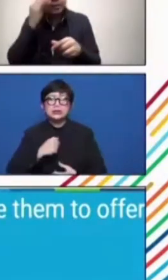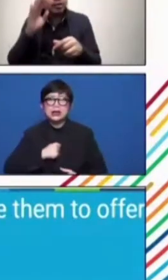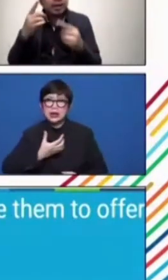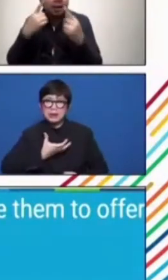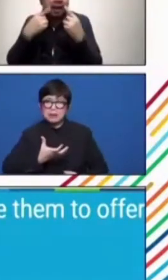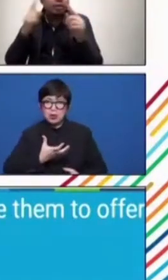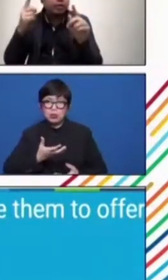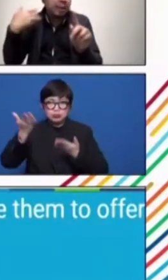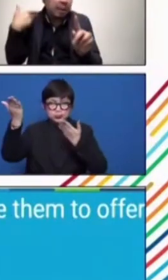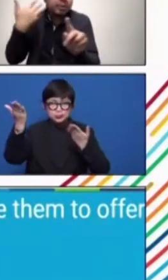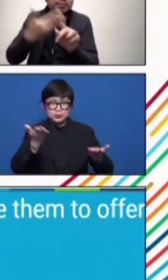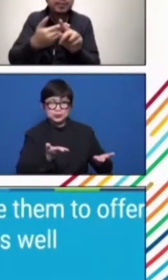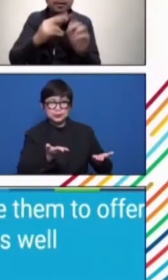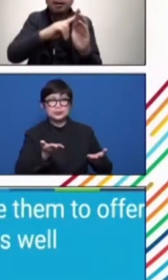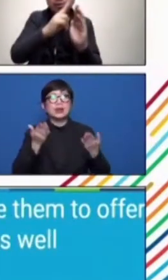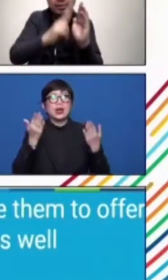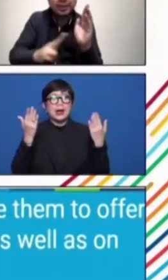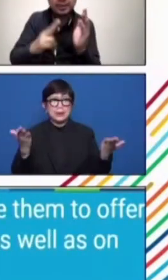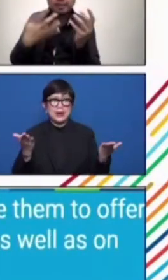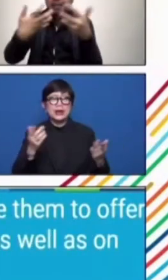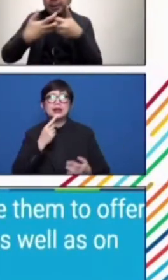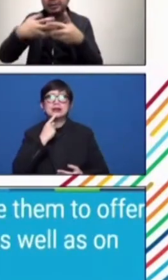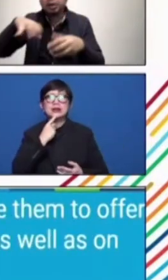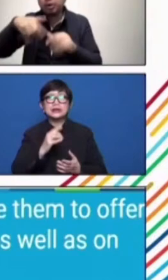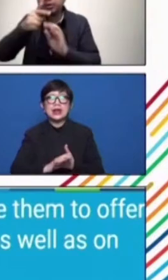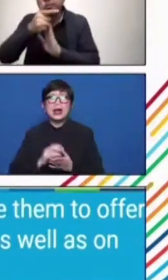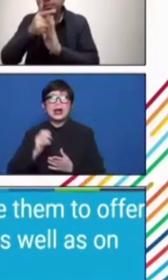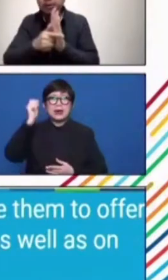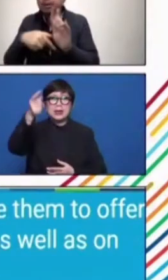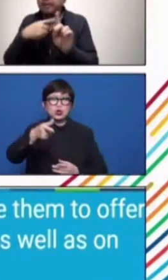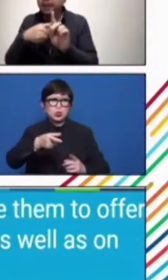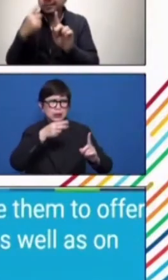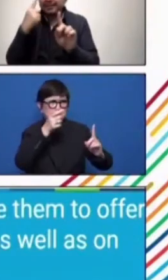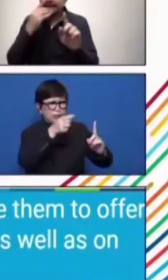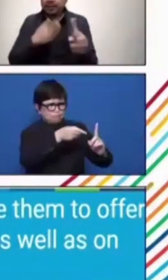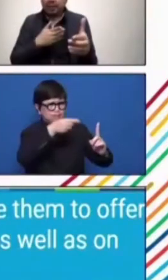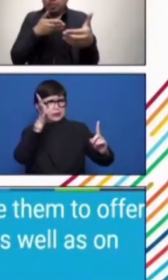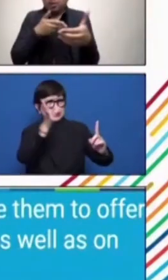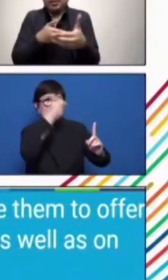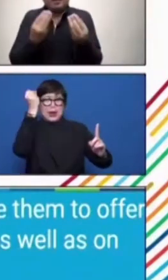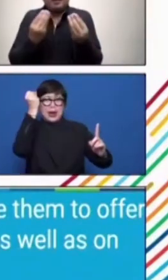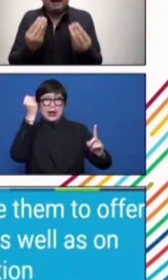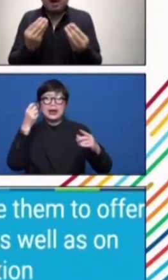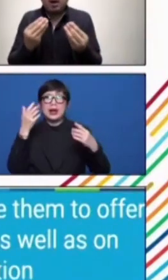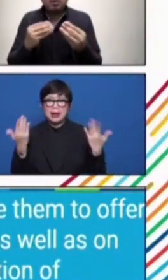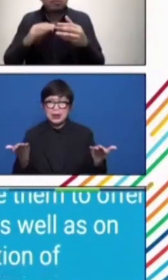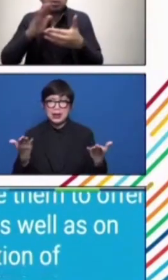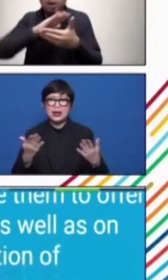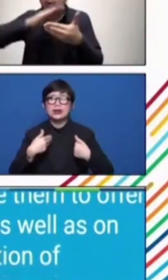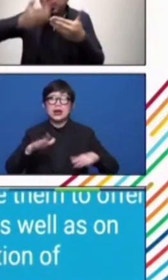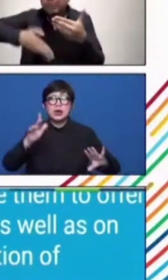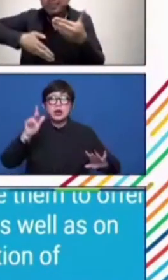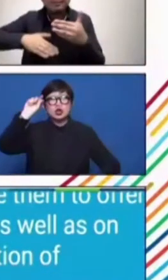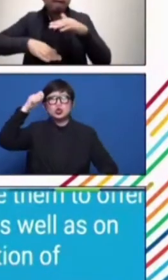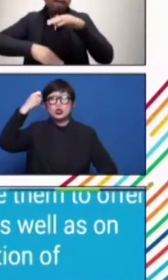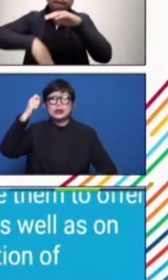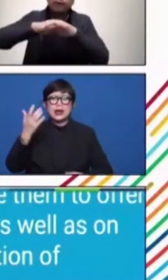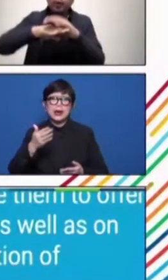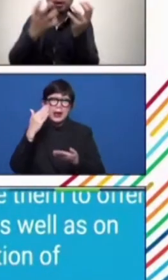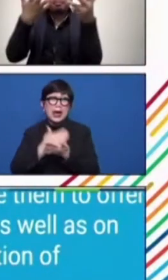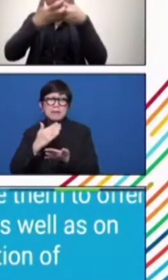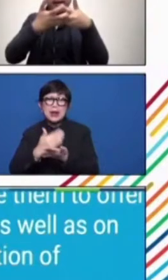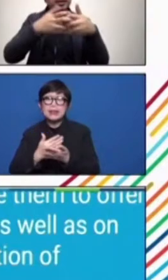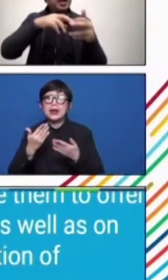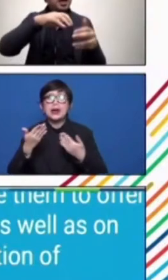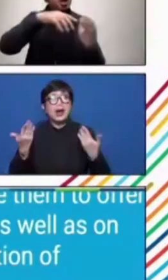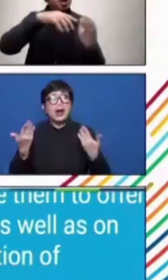as well as on the difficulties and barriers that remain to the full harmonization of national laws with the convention our